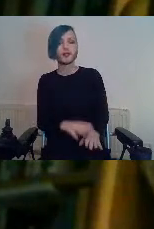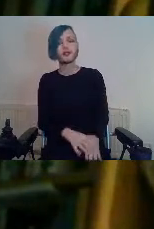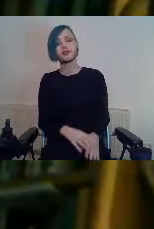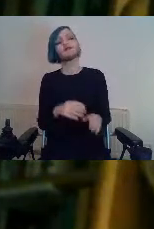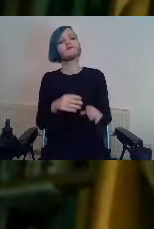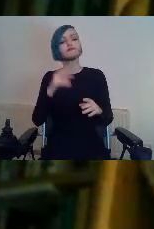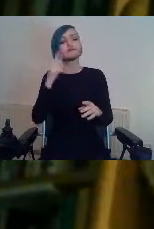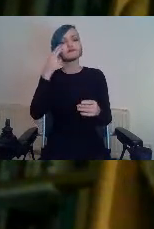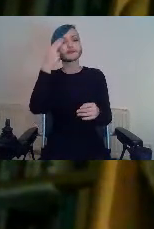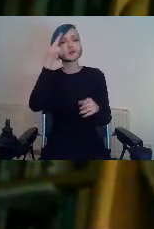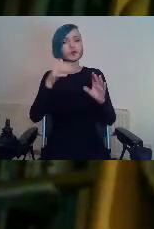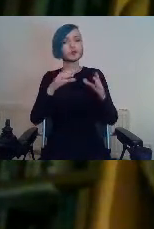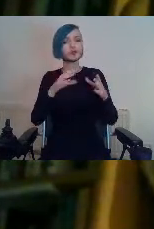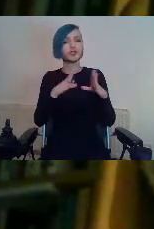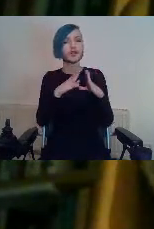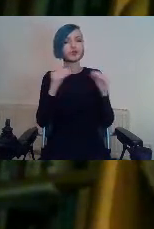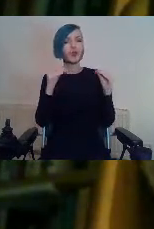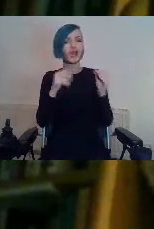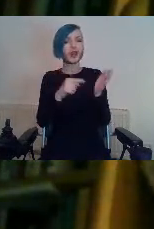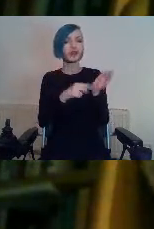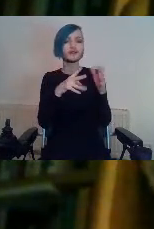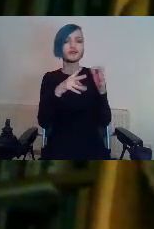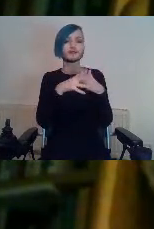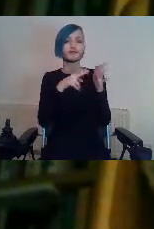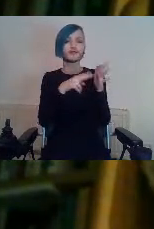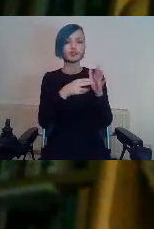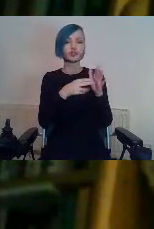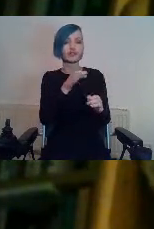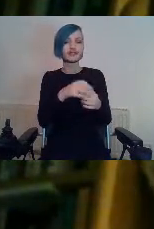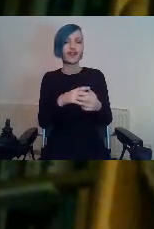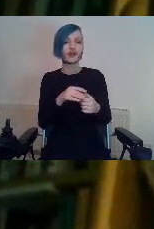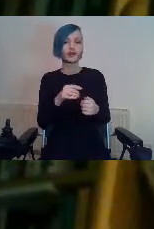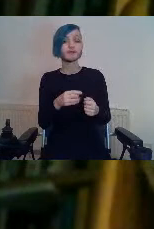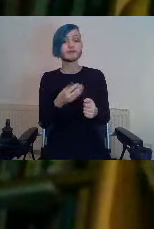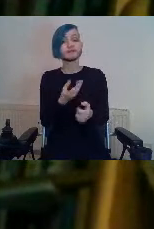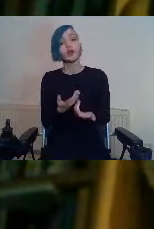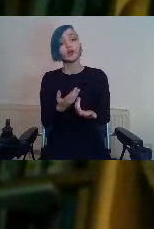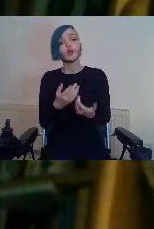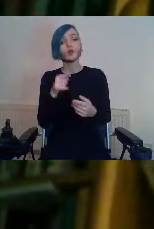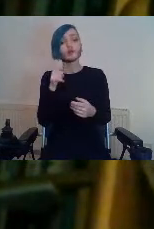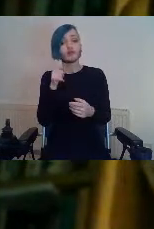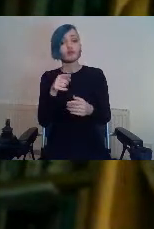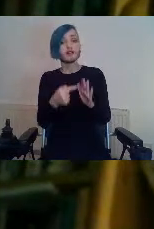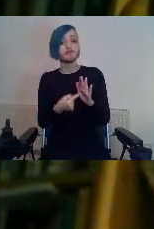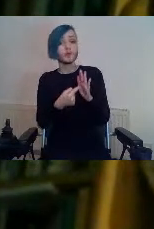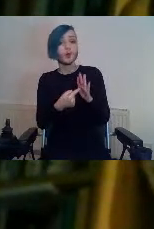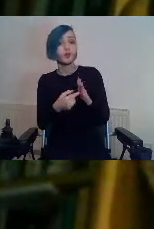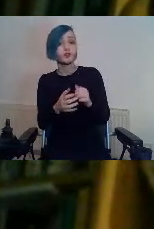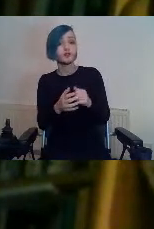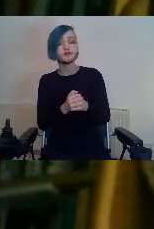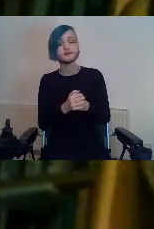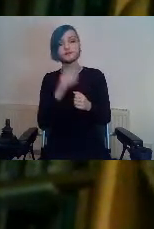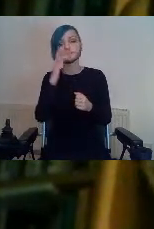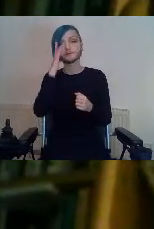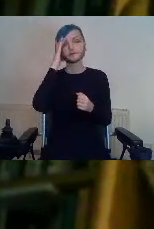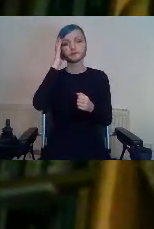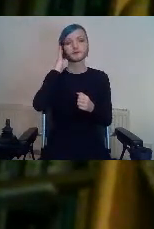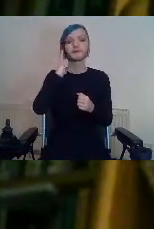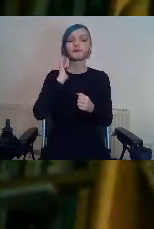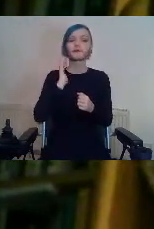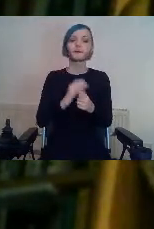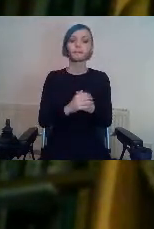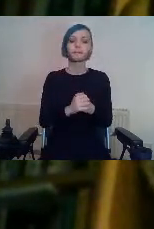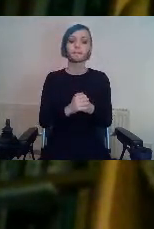will be a sort of public. It is a form, but much better form, I would say, was the reaction. I am not